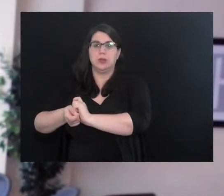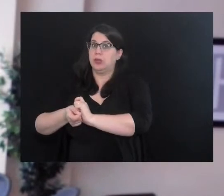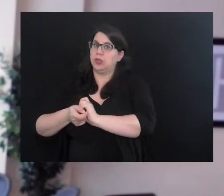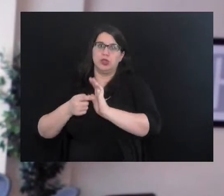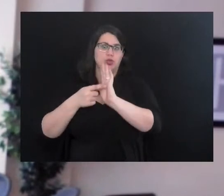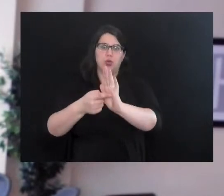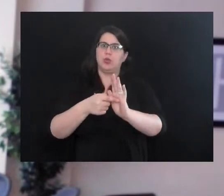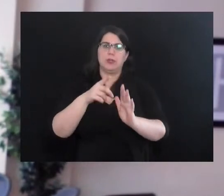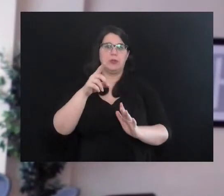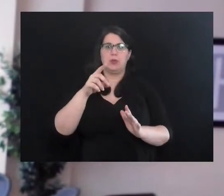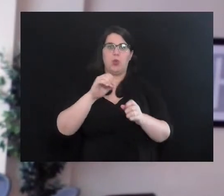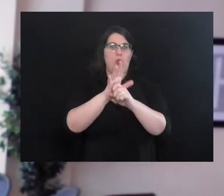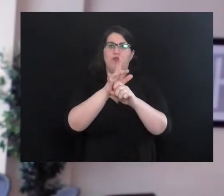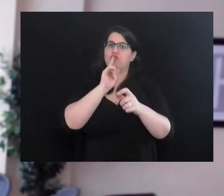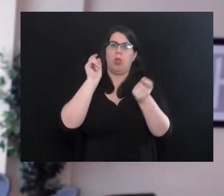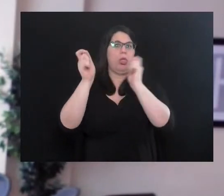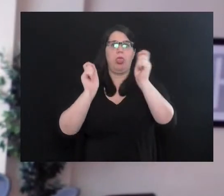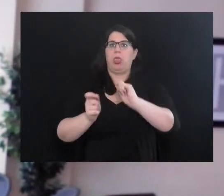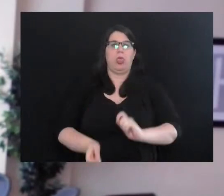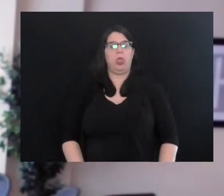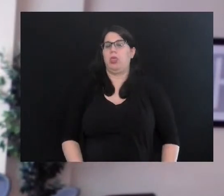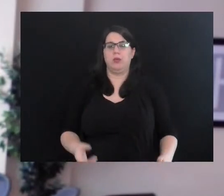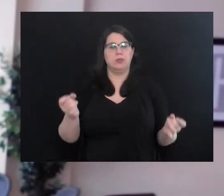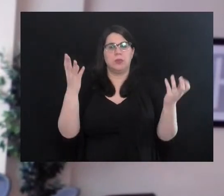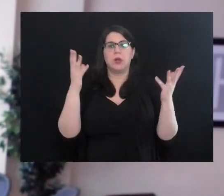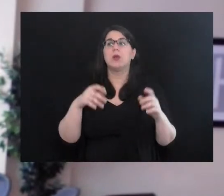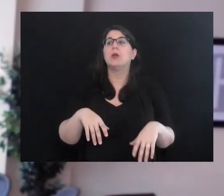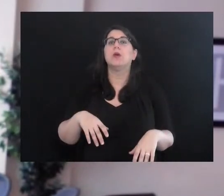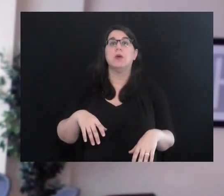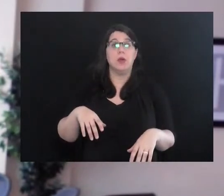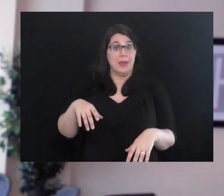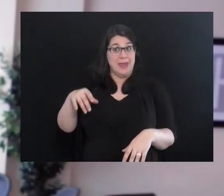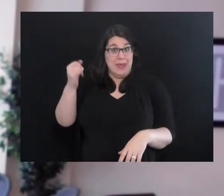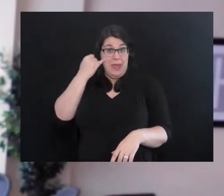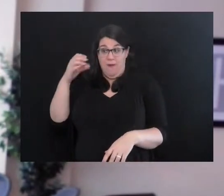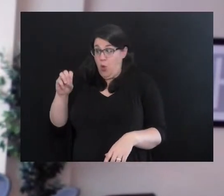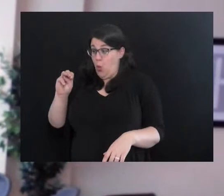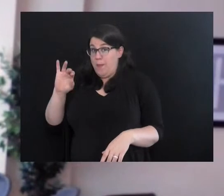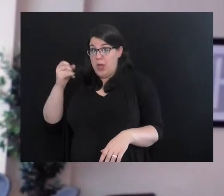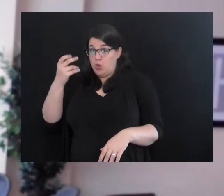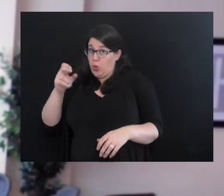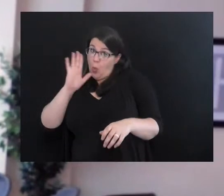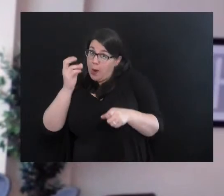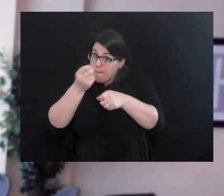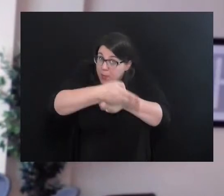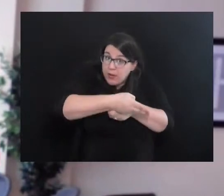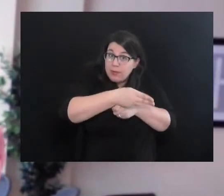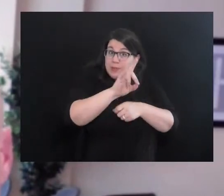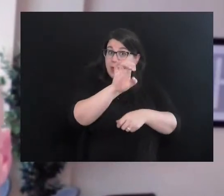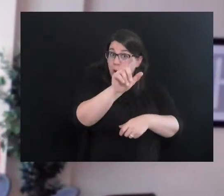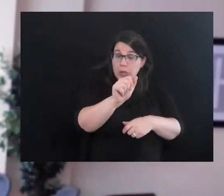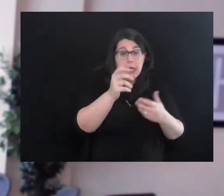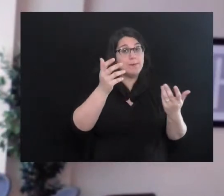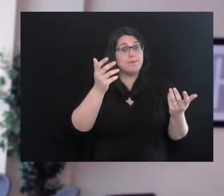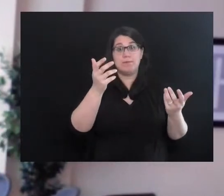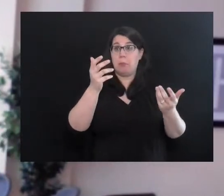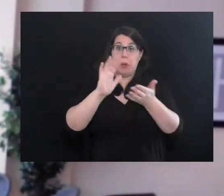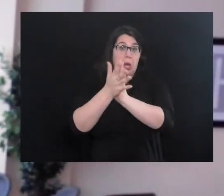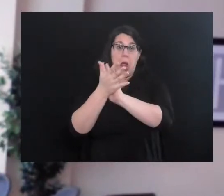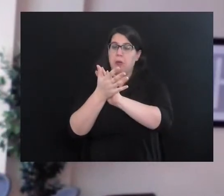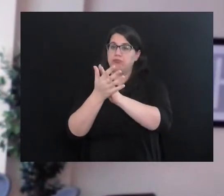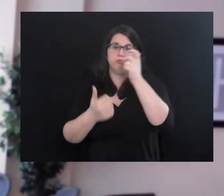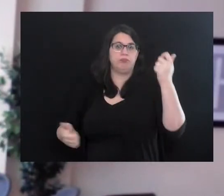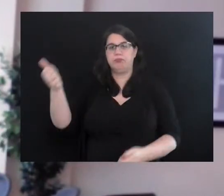this variant turns out to be one that outcompetes the Delta variant and becomes the most